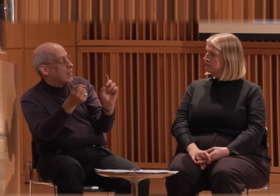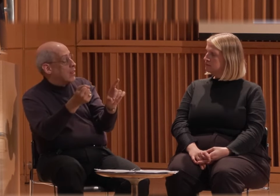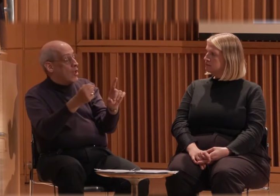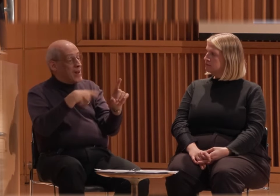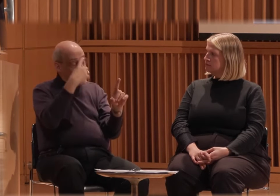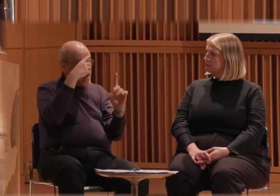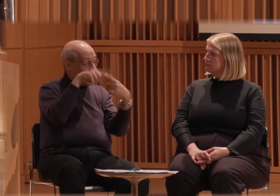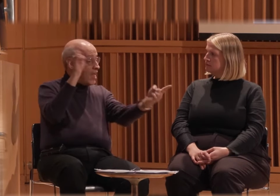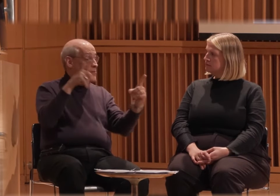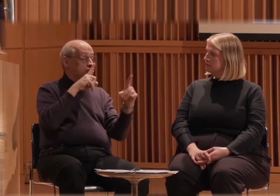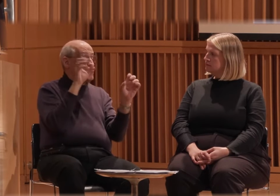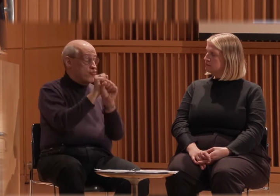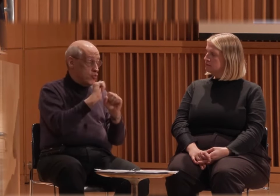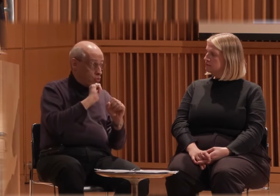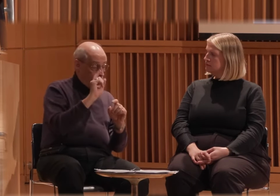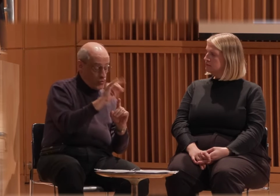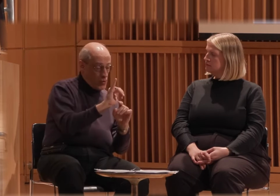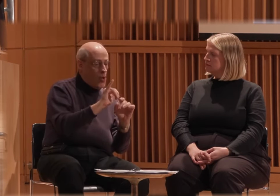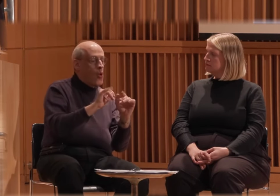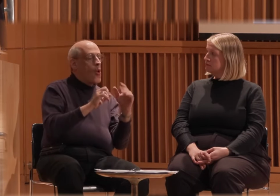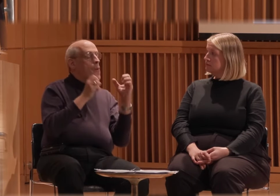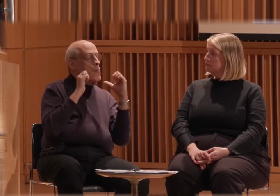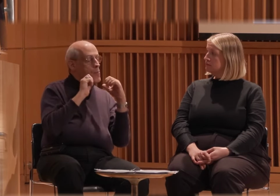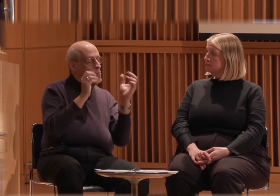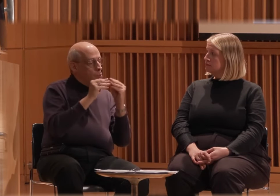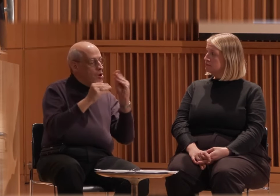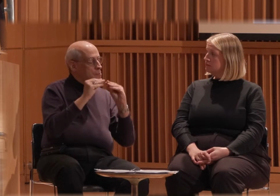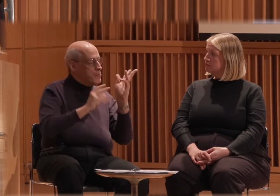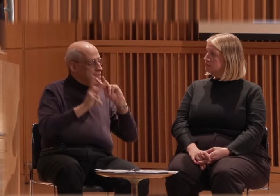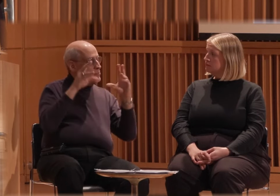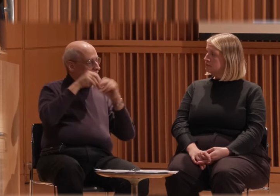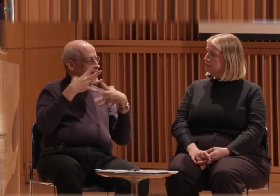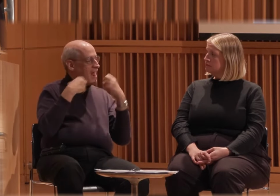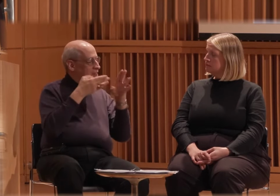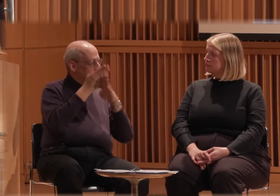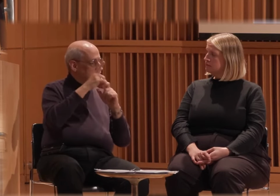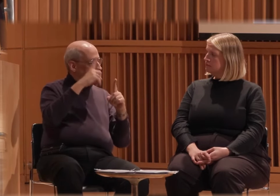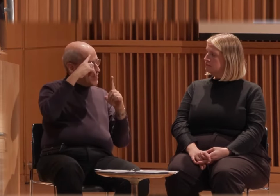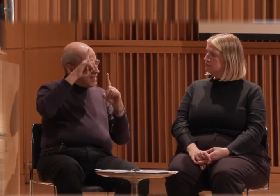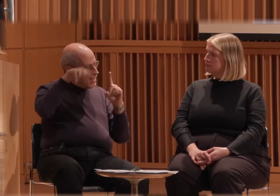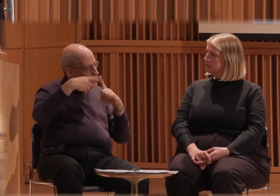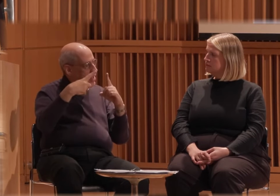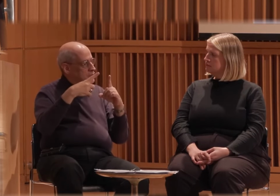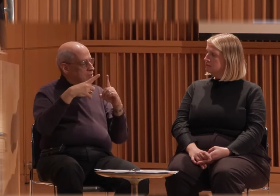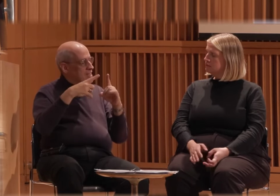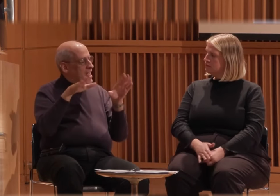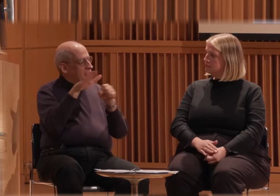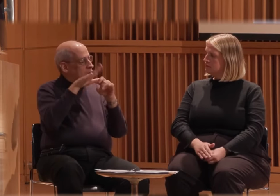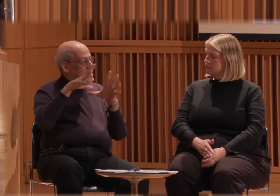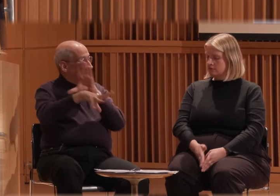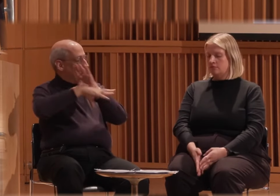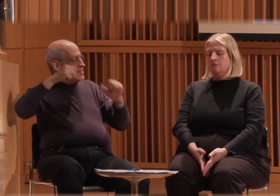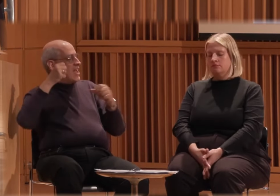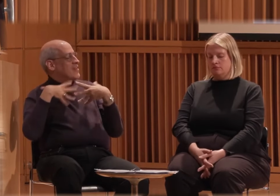the opposite is true as well. More health people need to actually be thinking about domains outside of health, and that